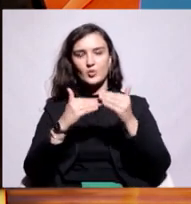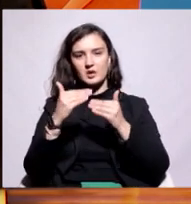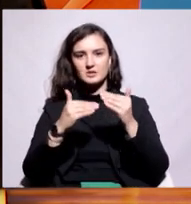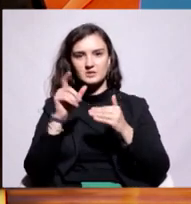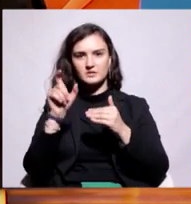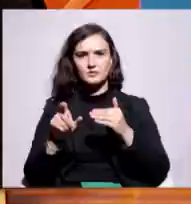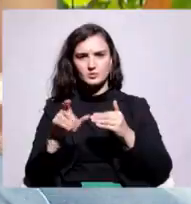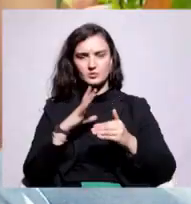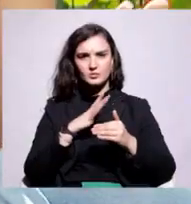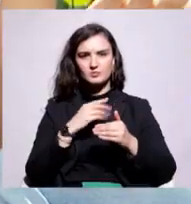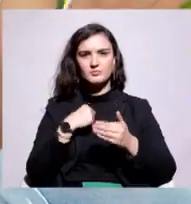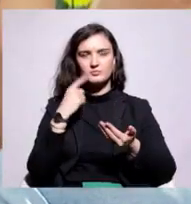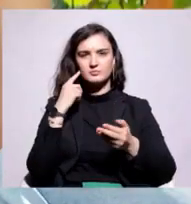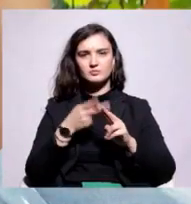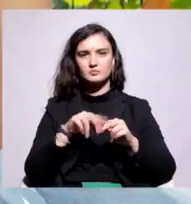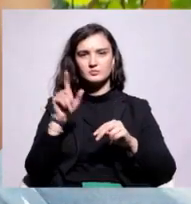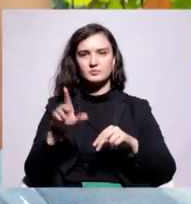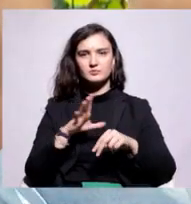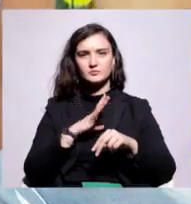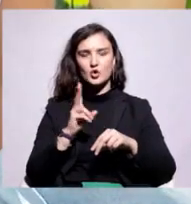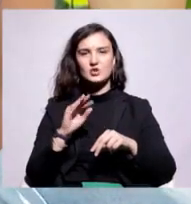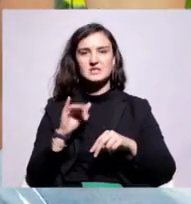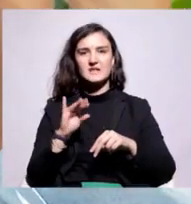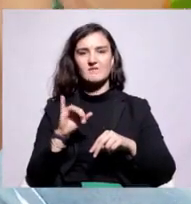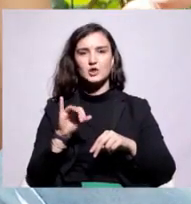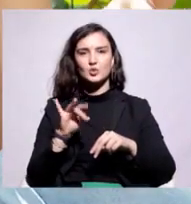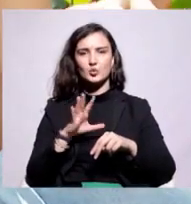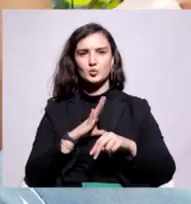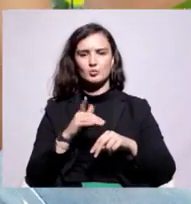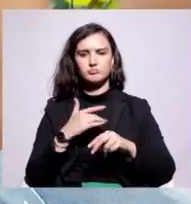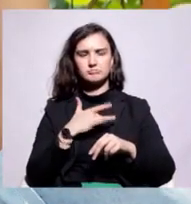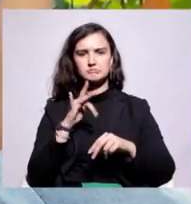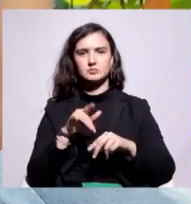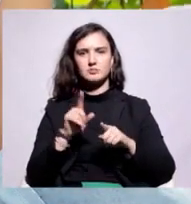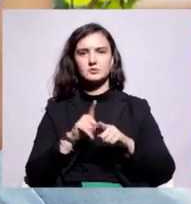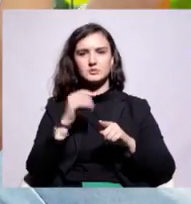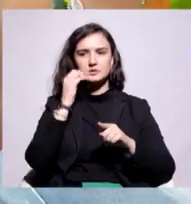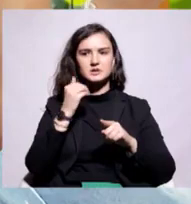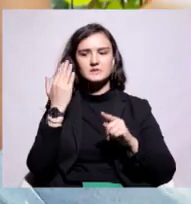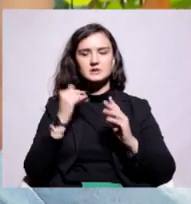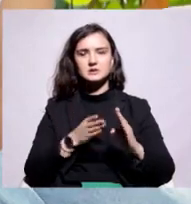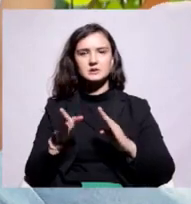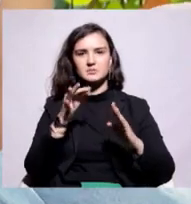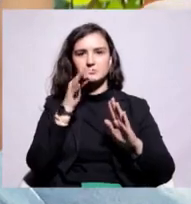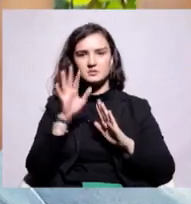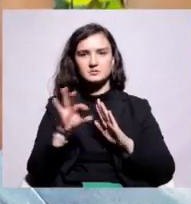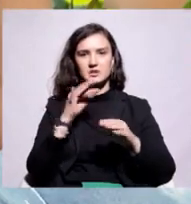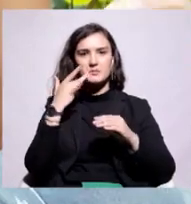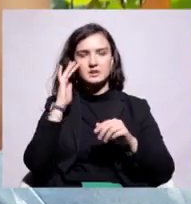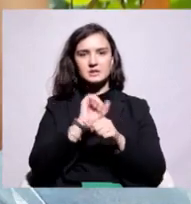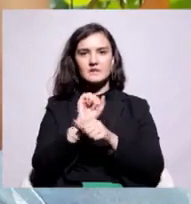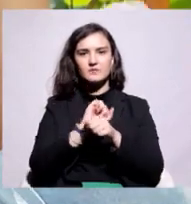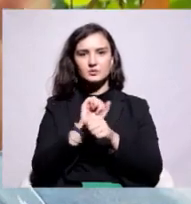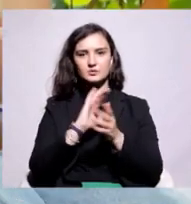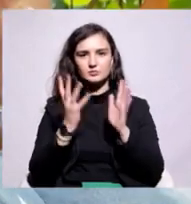figure? Well, I think he was more conservative because he clearly preferred the old ways before the American Revolution to the